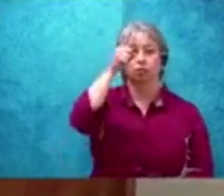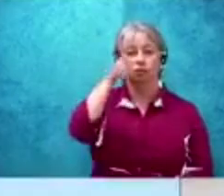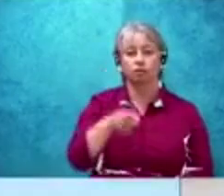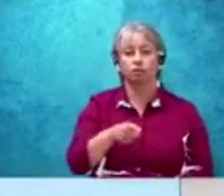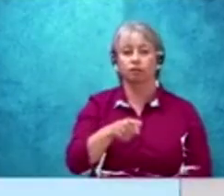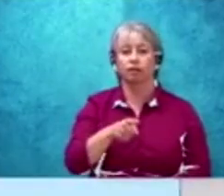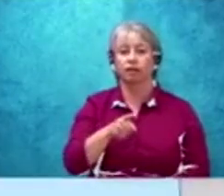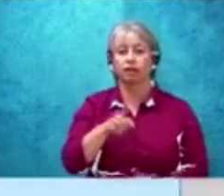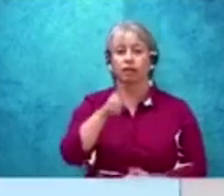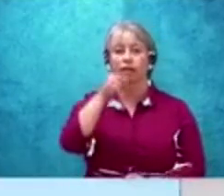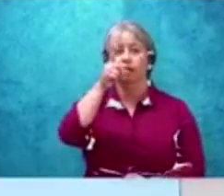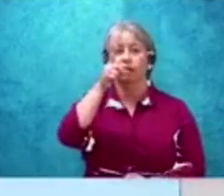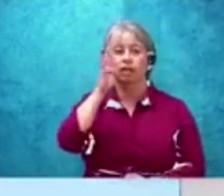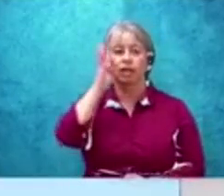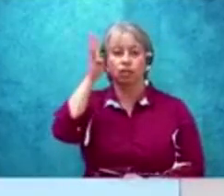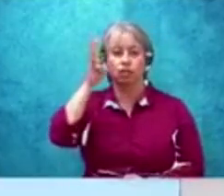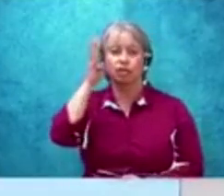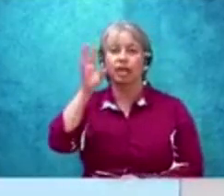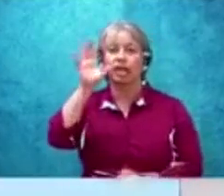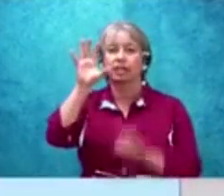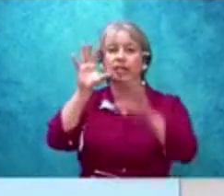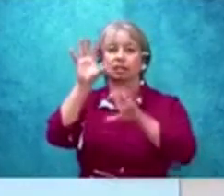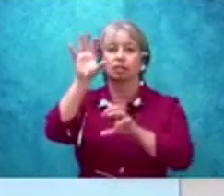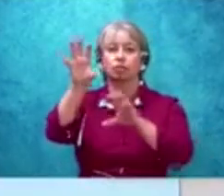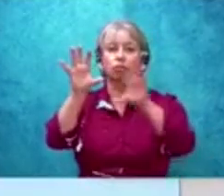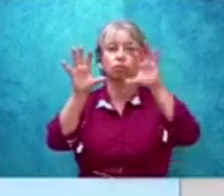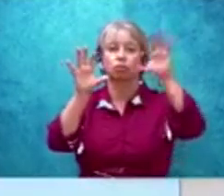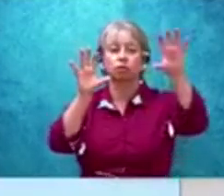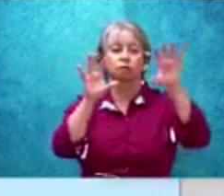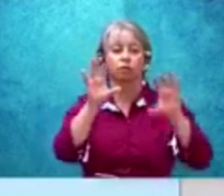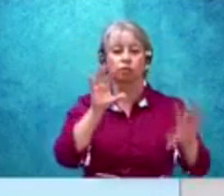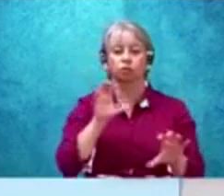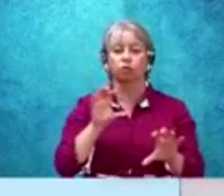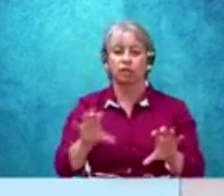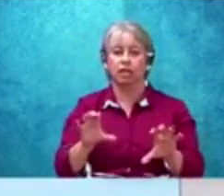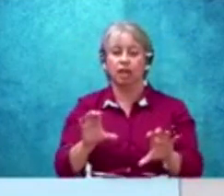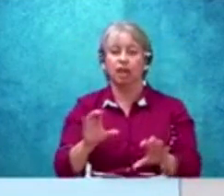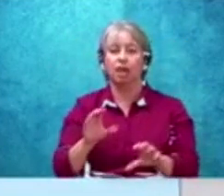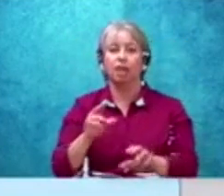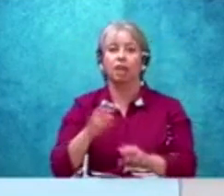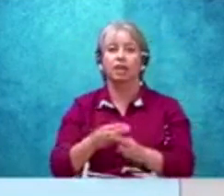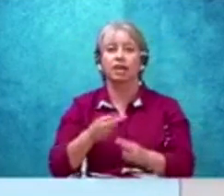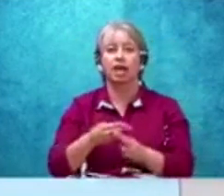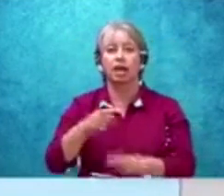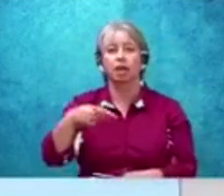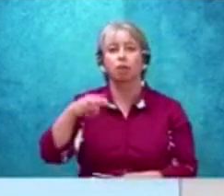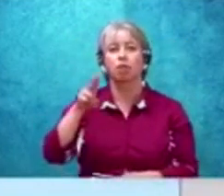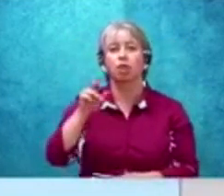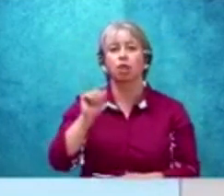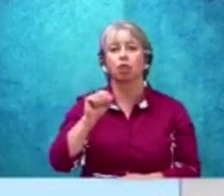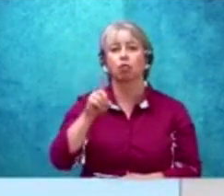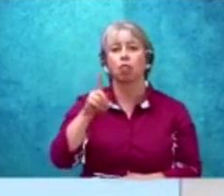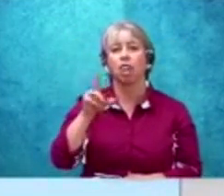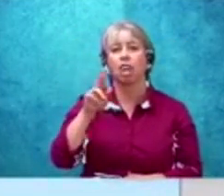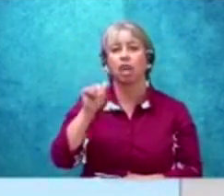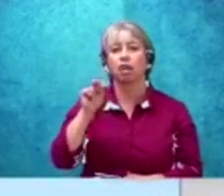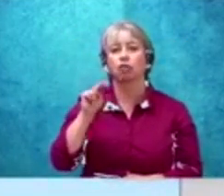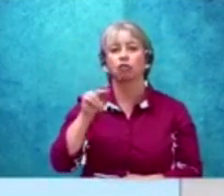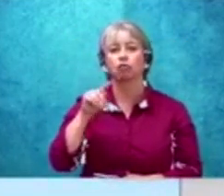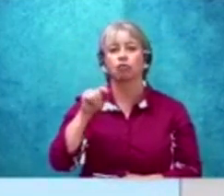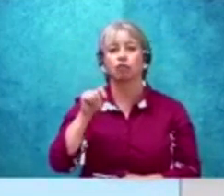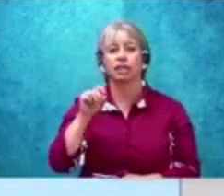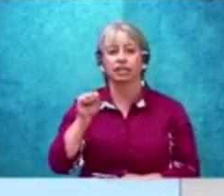four different sections, and for math, we call those quadrants. If you look here at the picture, you will see the